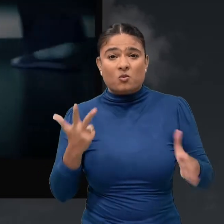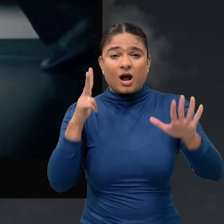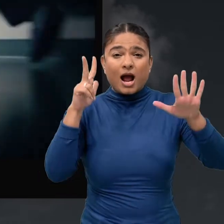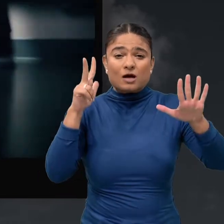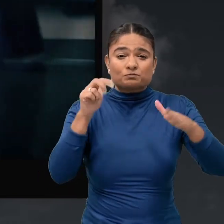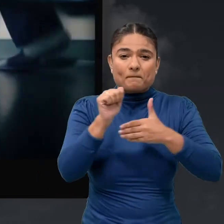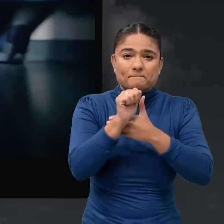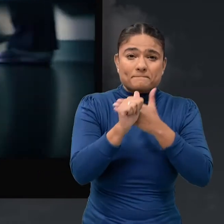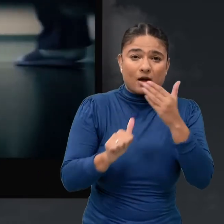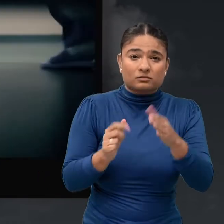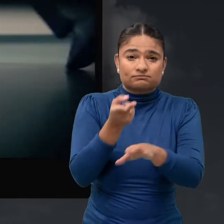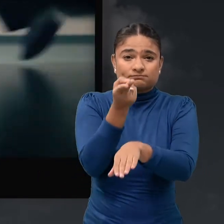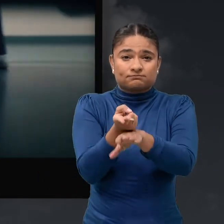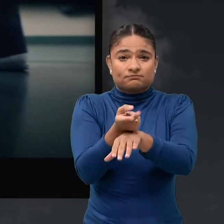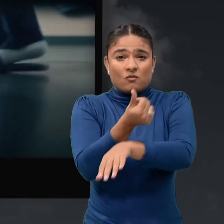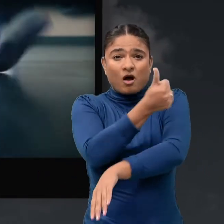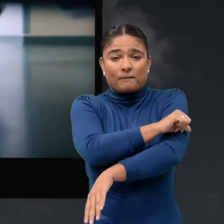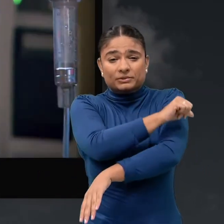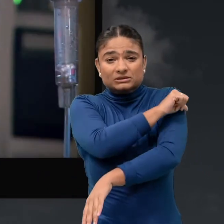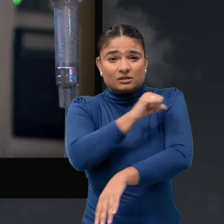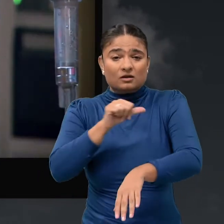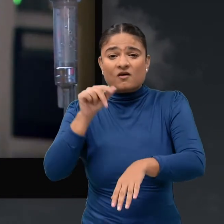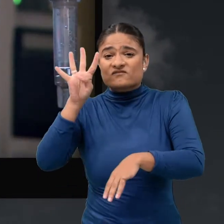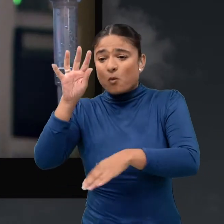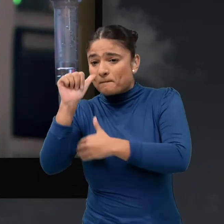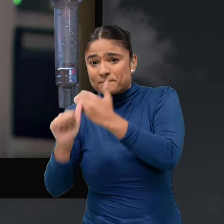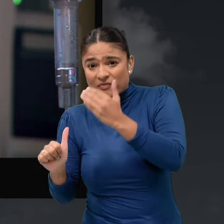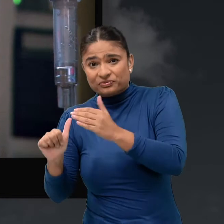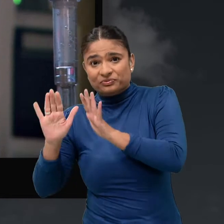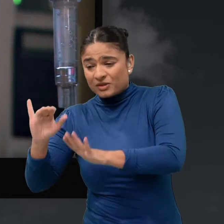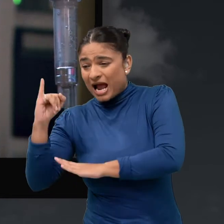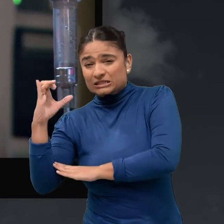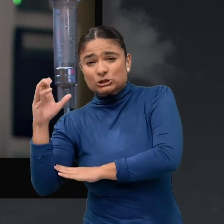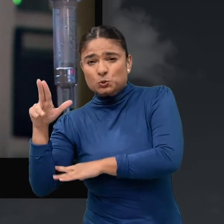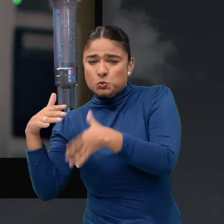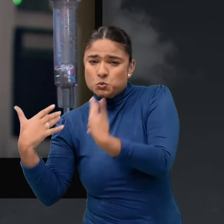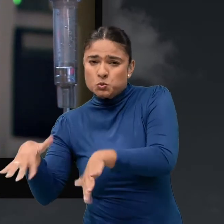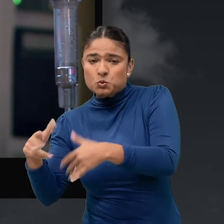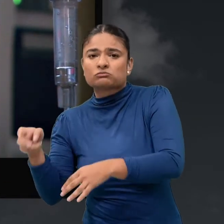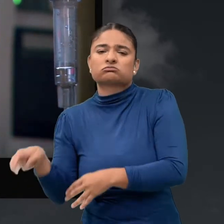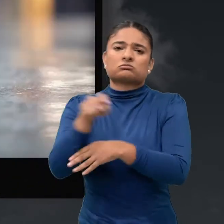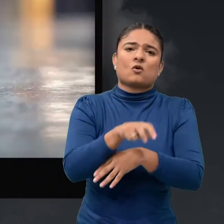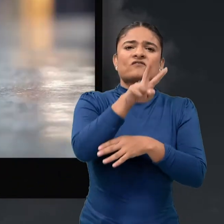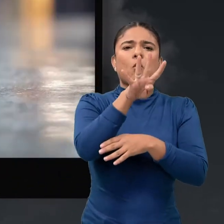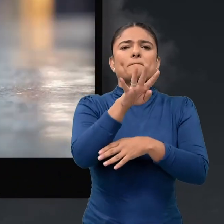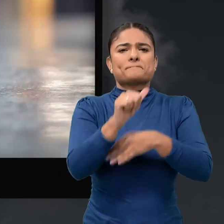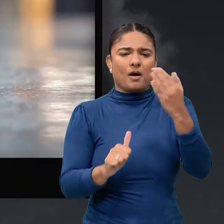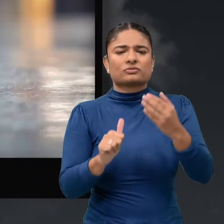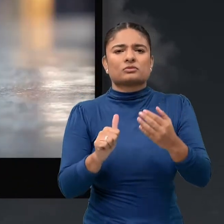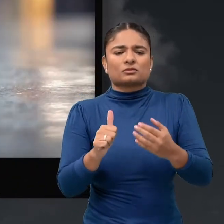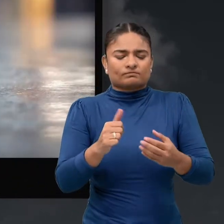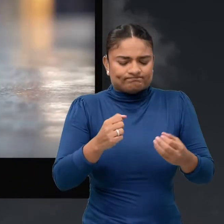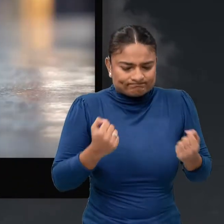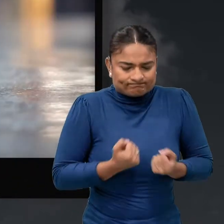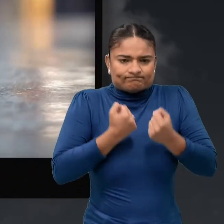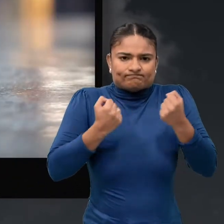I then spent about 8 months in hospital, 4 months in ICU and 4 months in rehab, where I